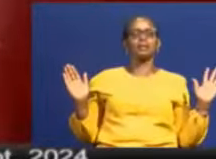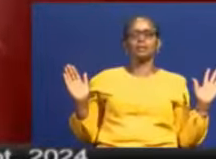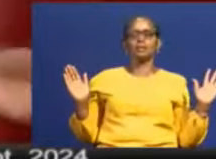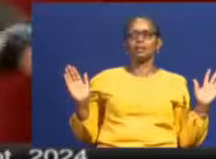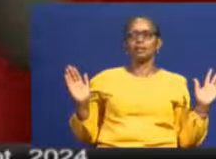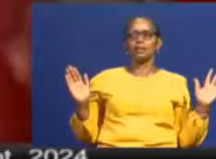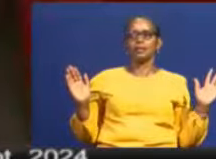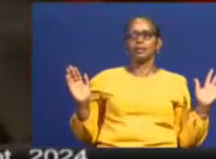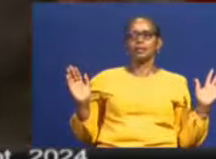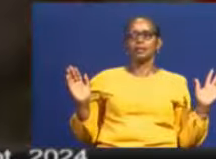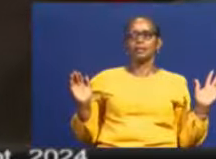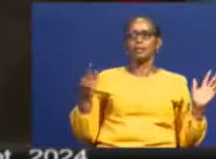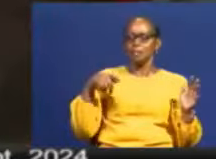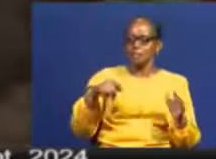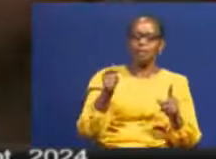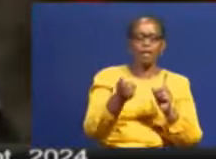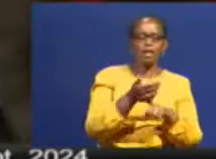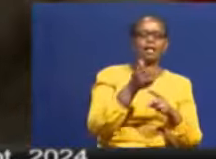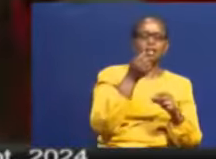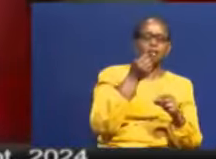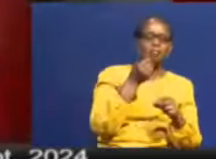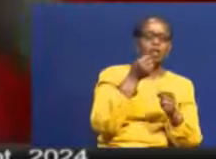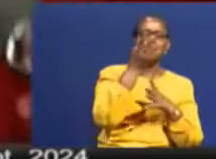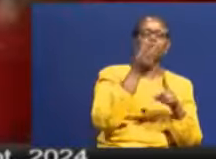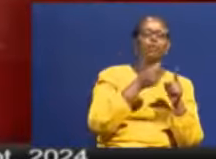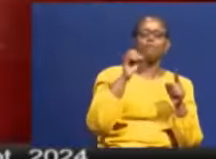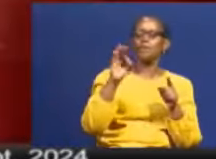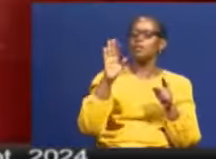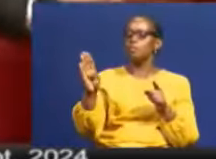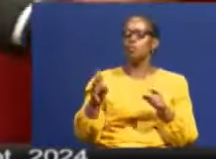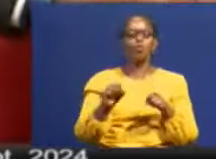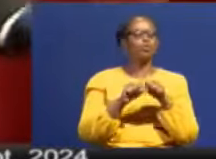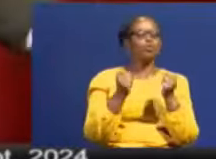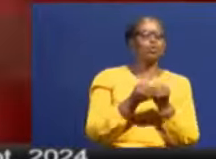they now get their jurisprudence from Facebook, from social media, from